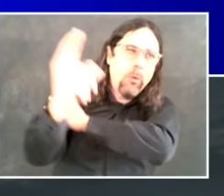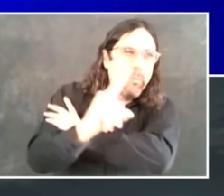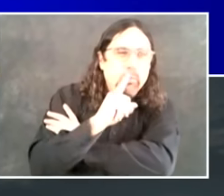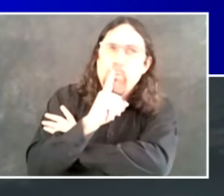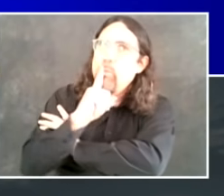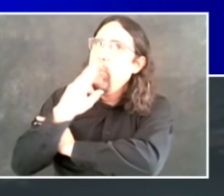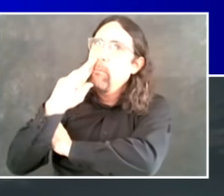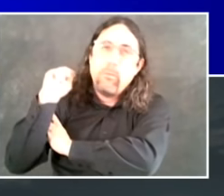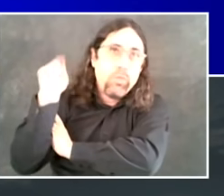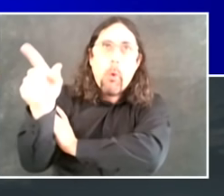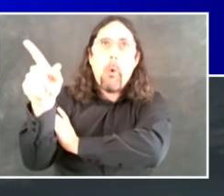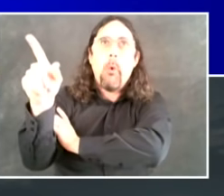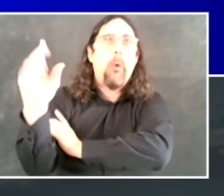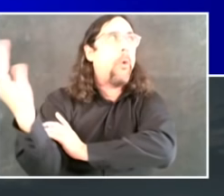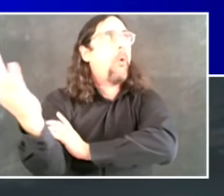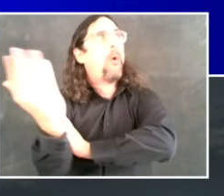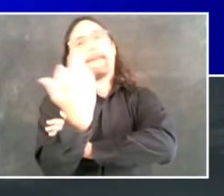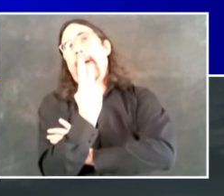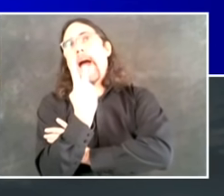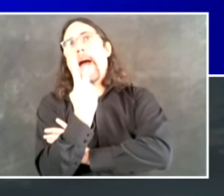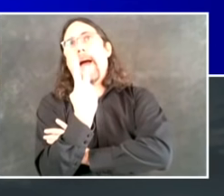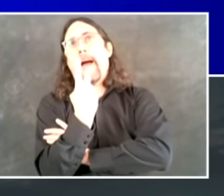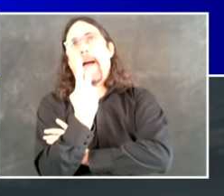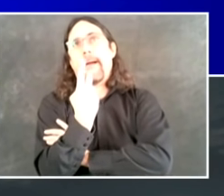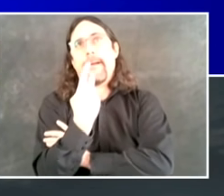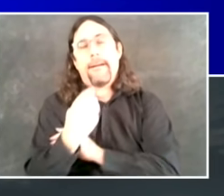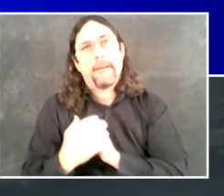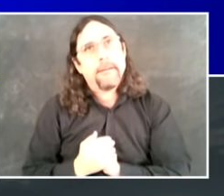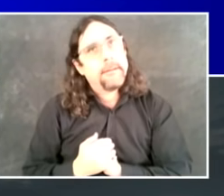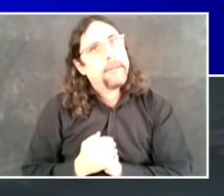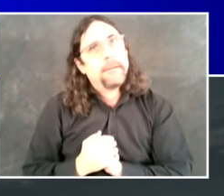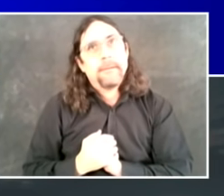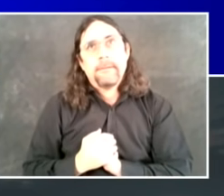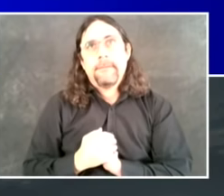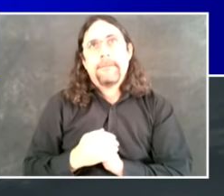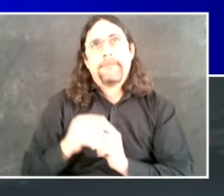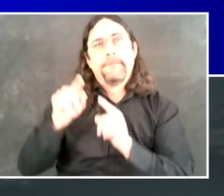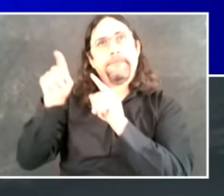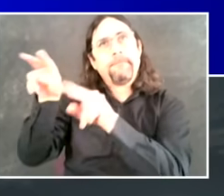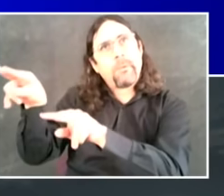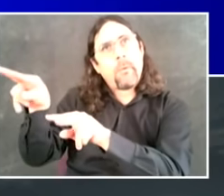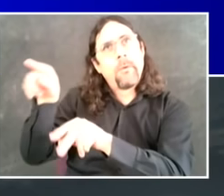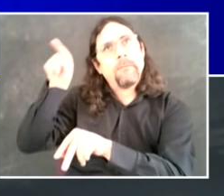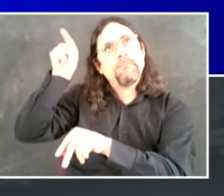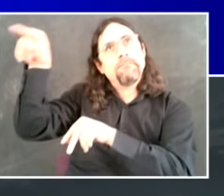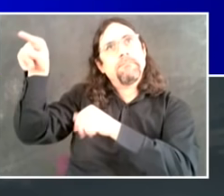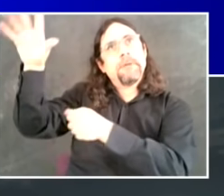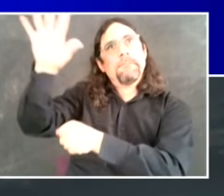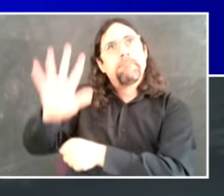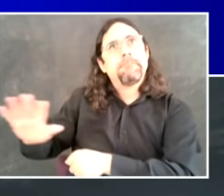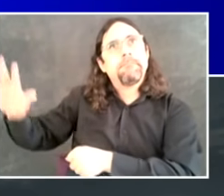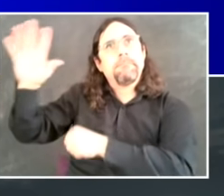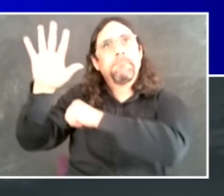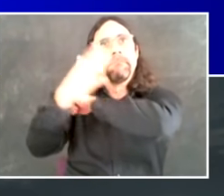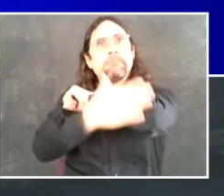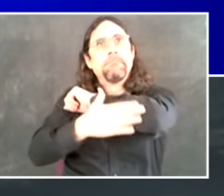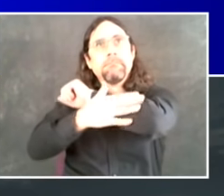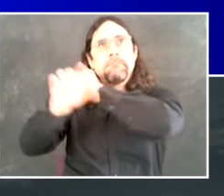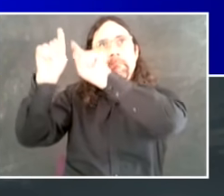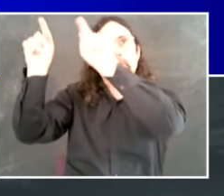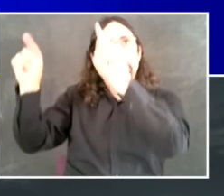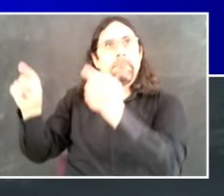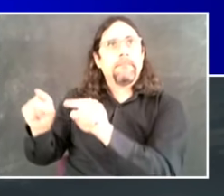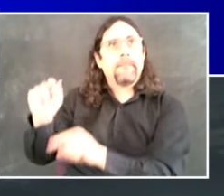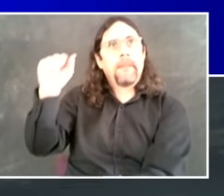many experiences that prepared them for the coronavirus. Many parts of Asia went through SARS and the bird flu and